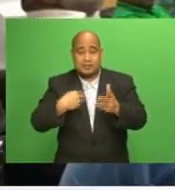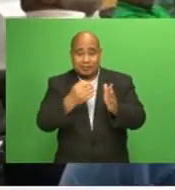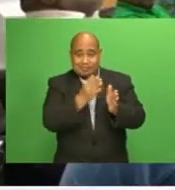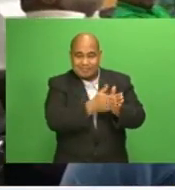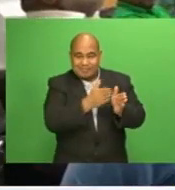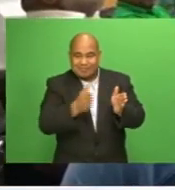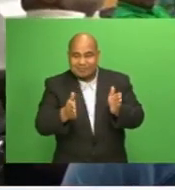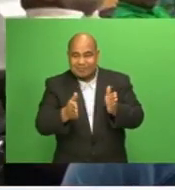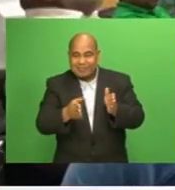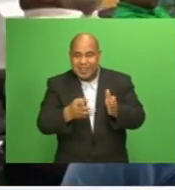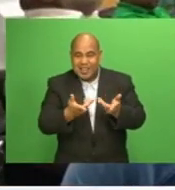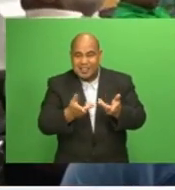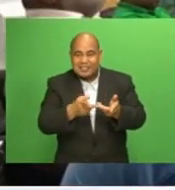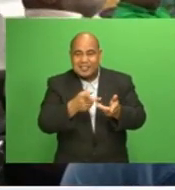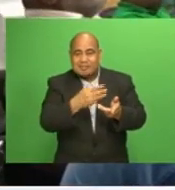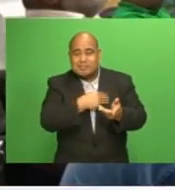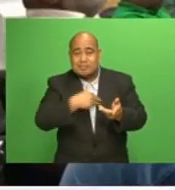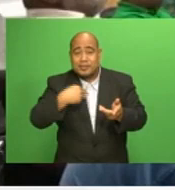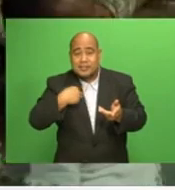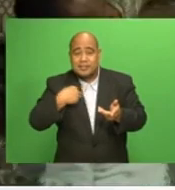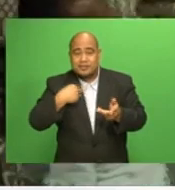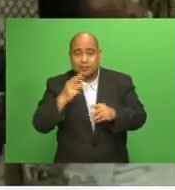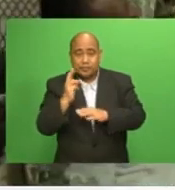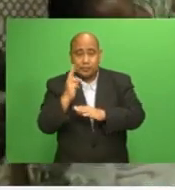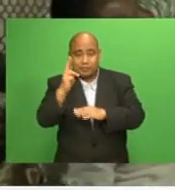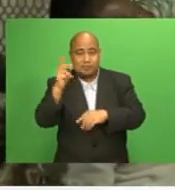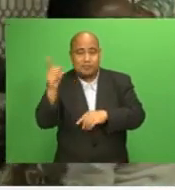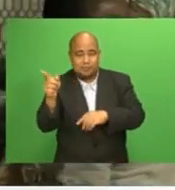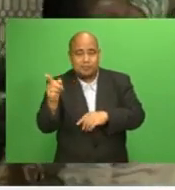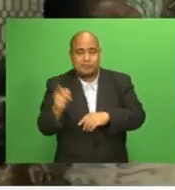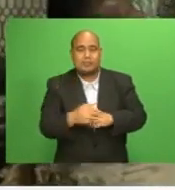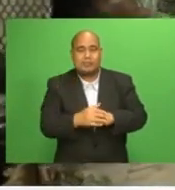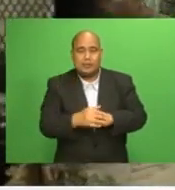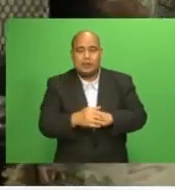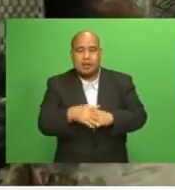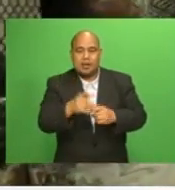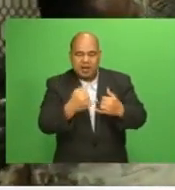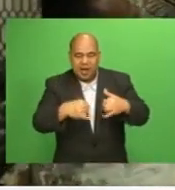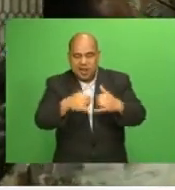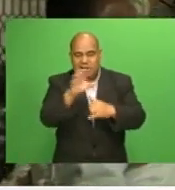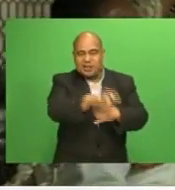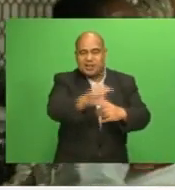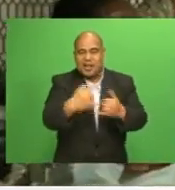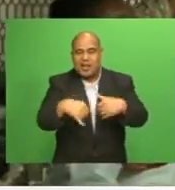for Rural and Maritime Development, Inia Seruratu. Usamate applauded the